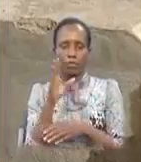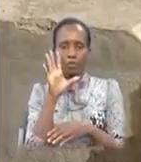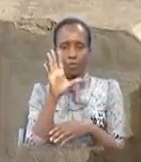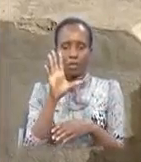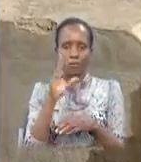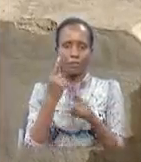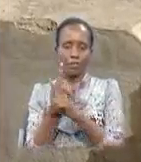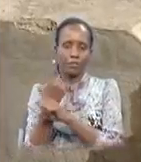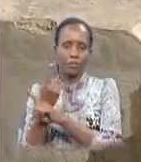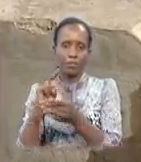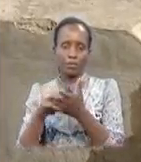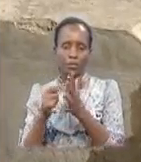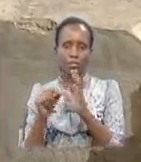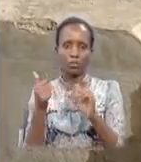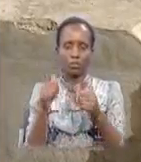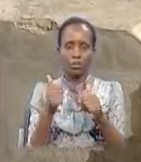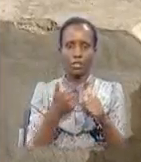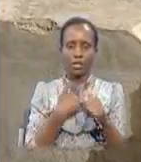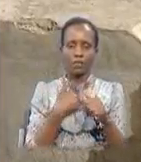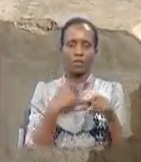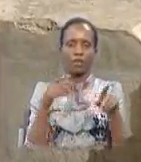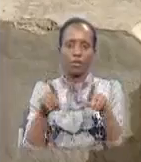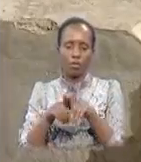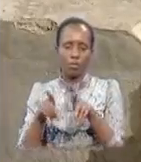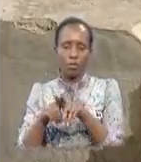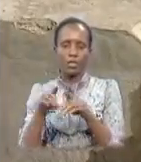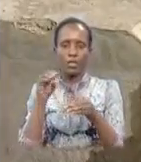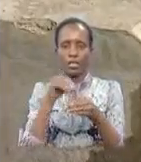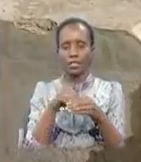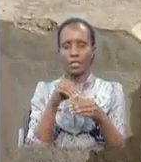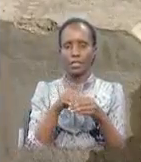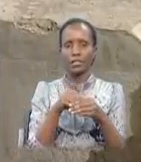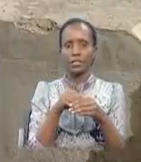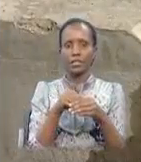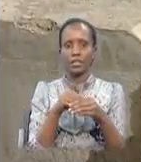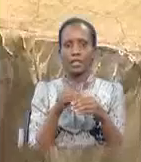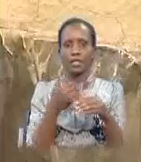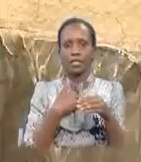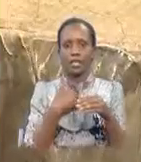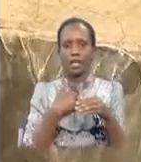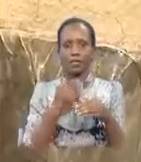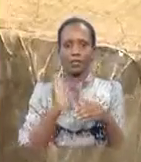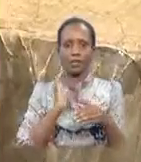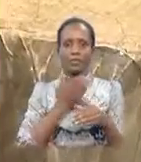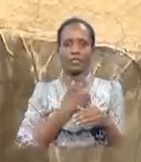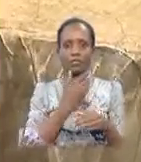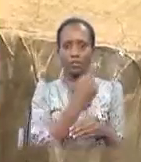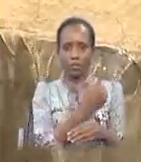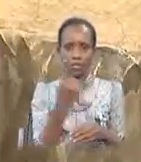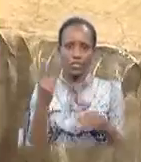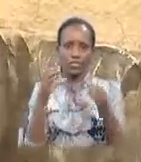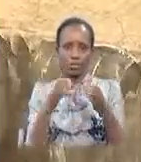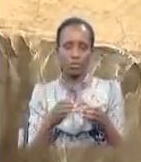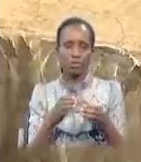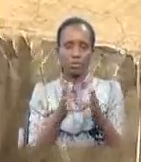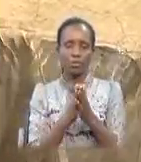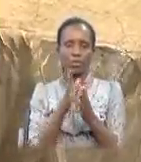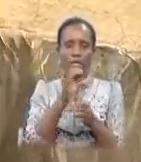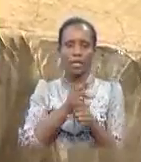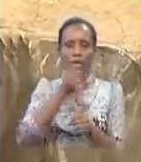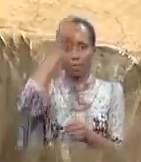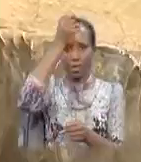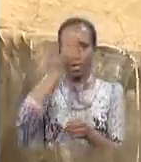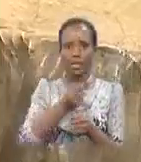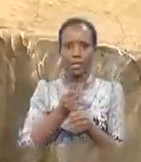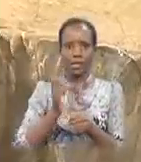were brought together and common intakes made. They have a committee for each group and an umbrella